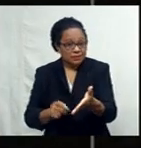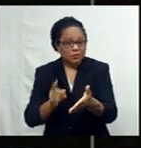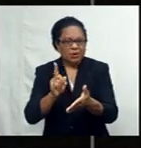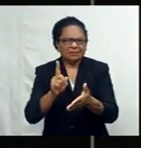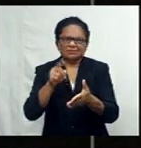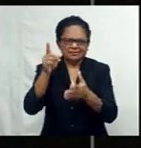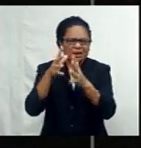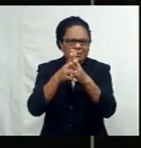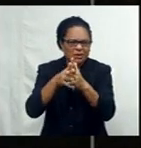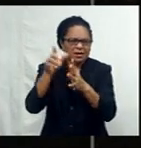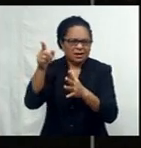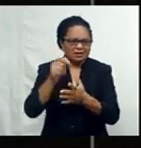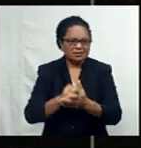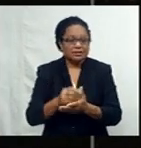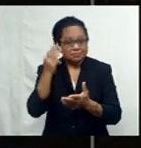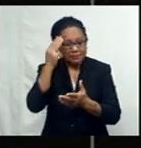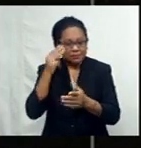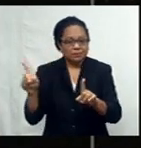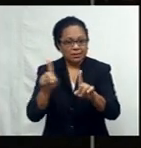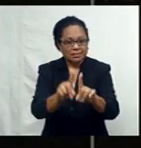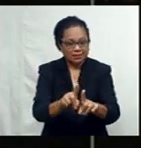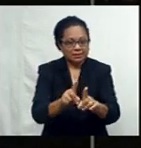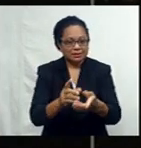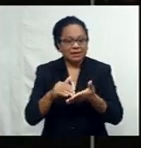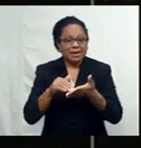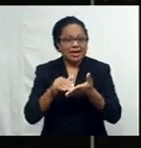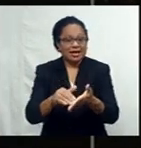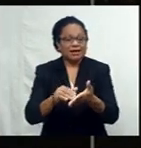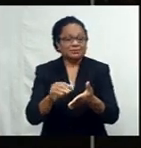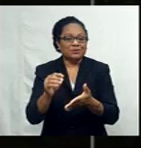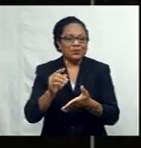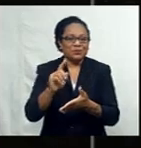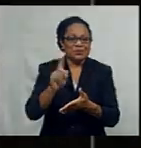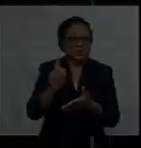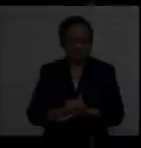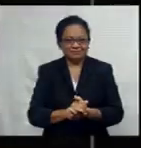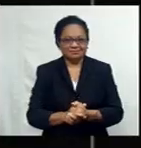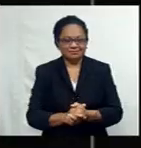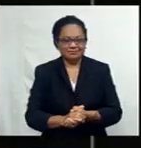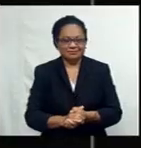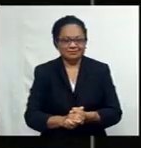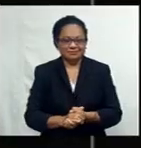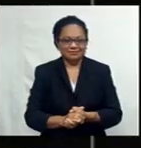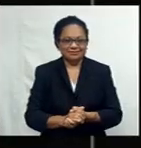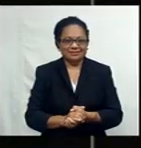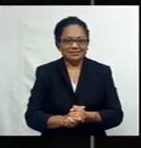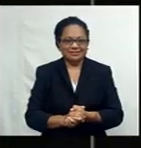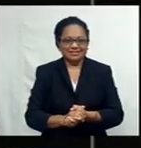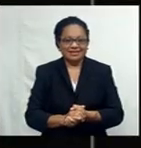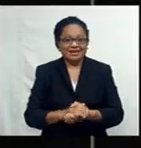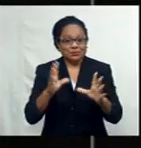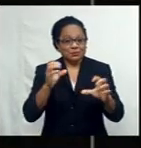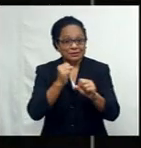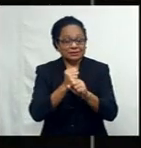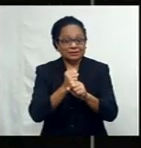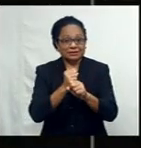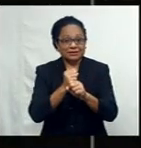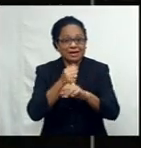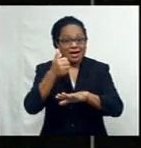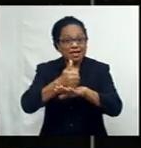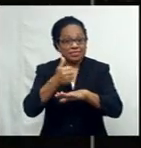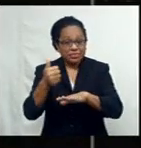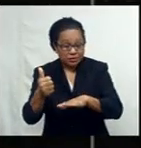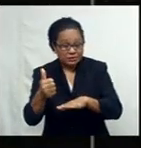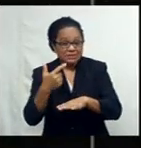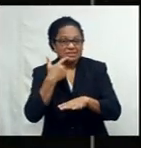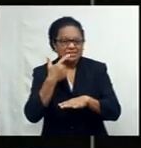who brings his mom along and helps unify his politically divided town. And recapping our main stories, authorities don't expect